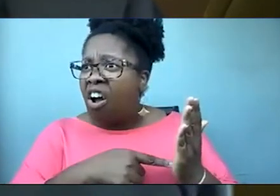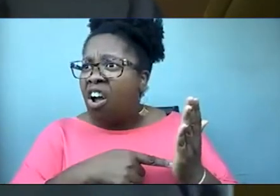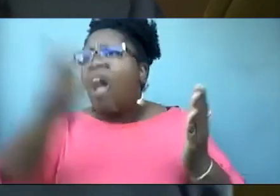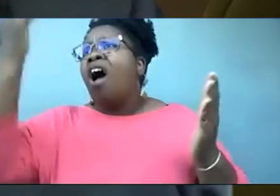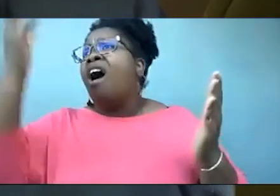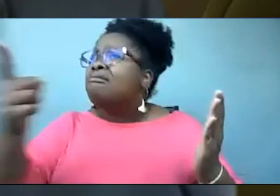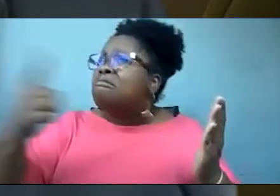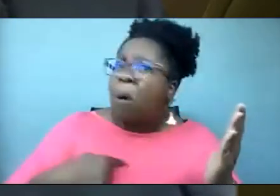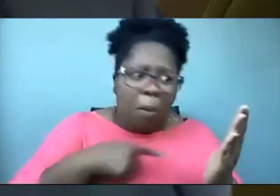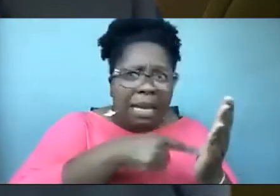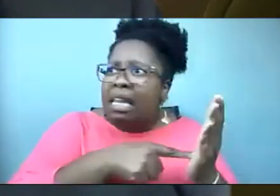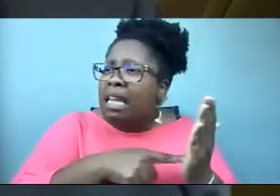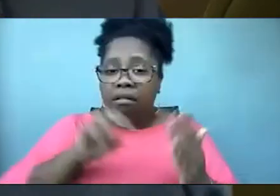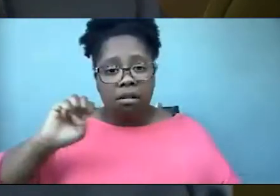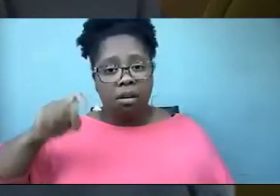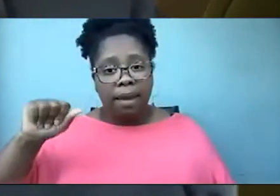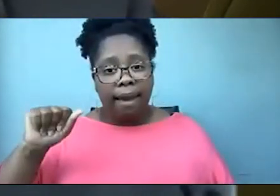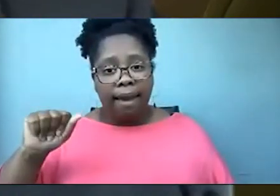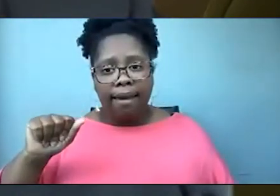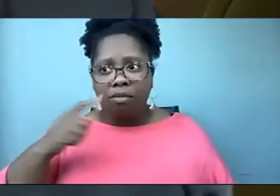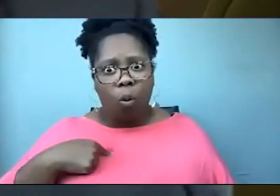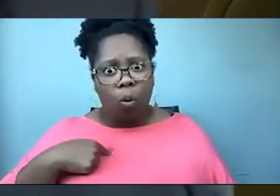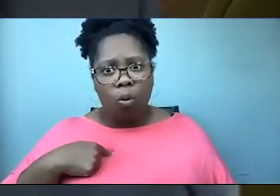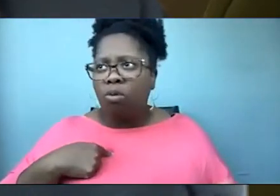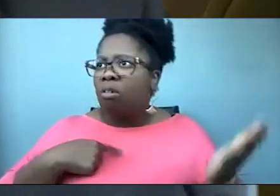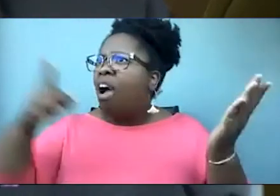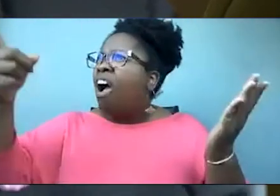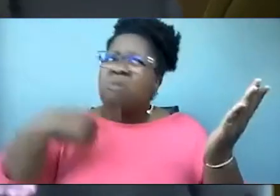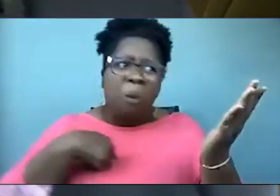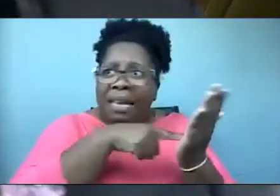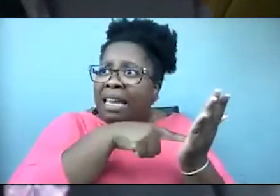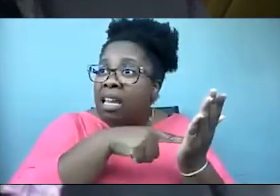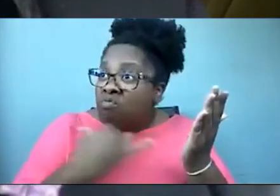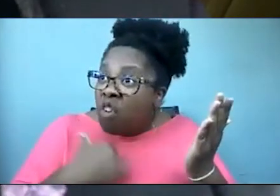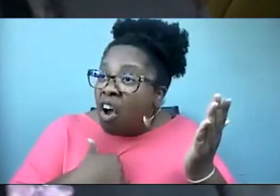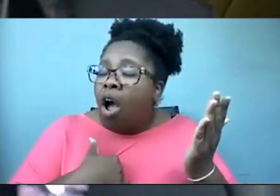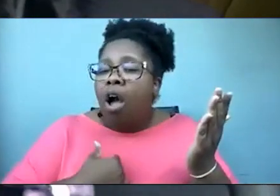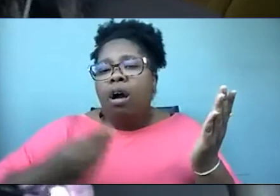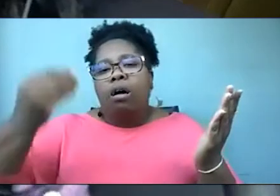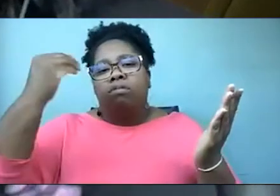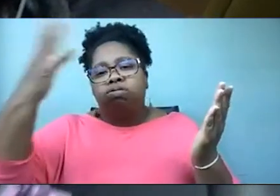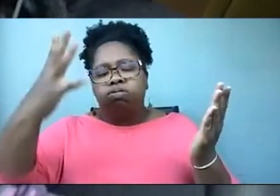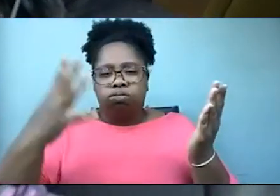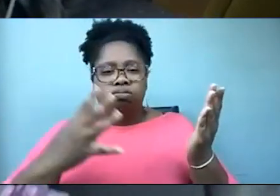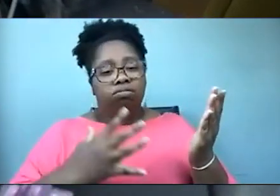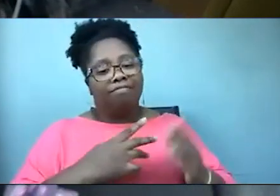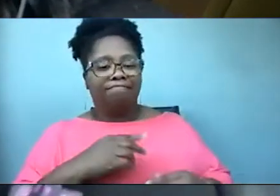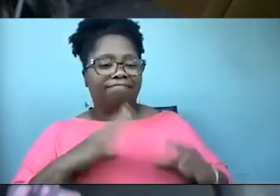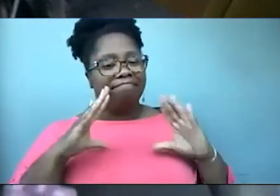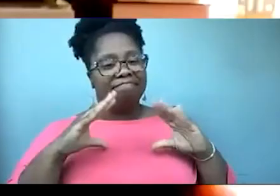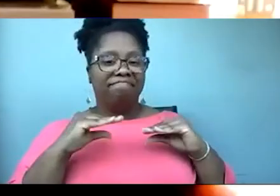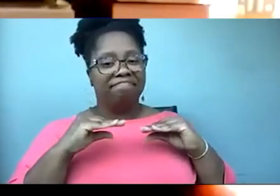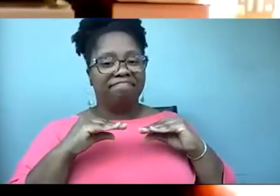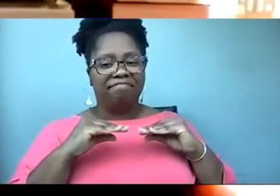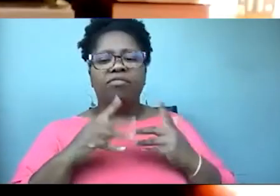prevent things like that from happening and help people to focus in the best way. So I'm very happy about what they've been doing. Yeah,